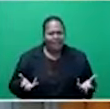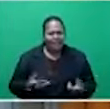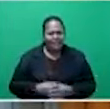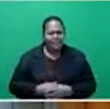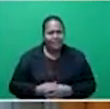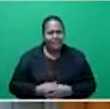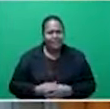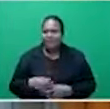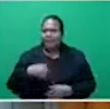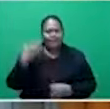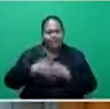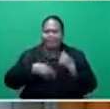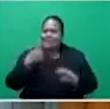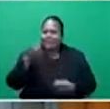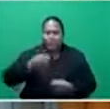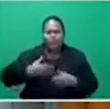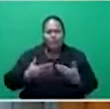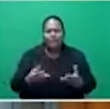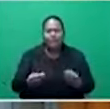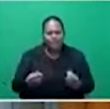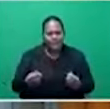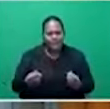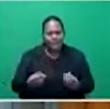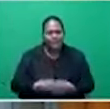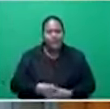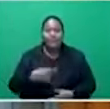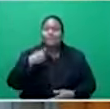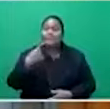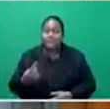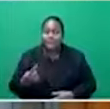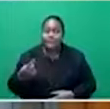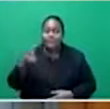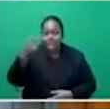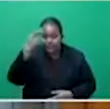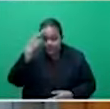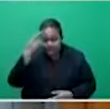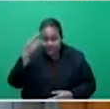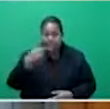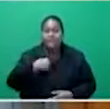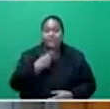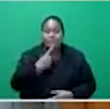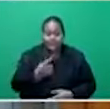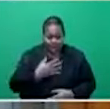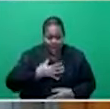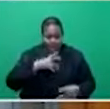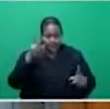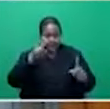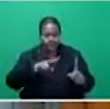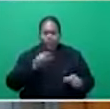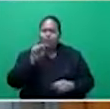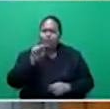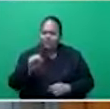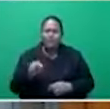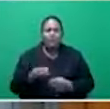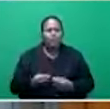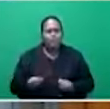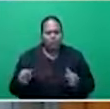I didn't say don't give money. I was saying, sir, that in my view, that is a mitigation